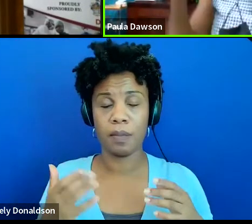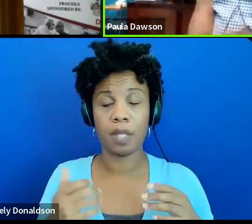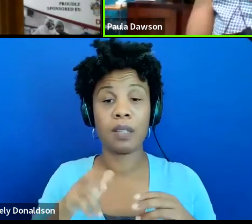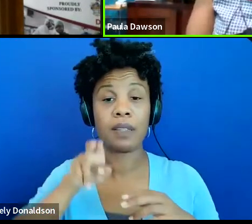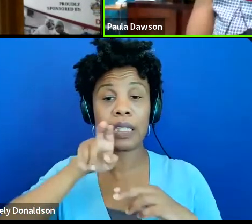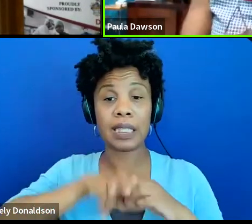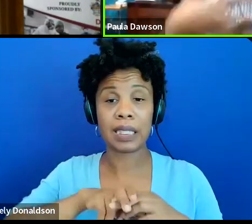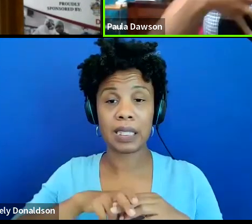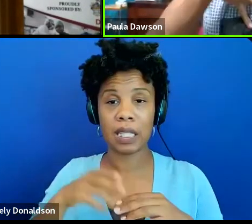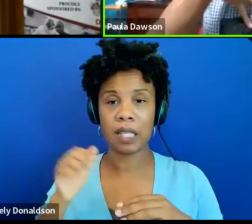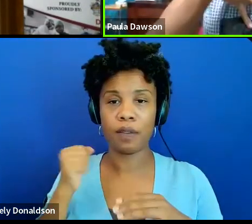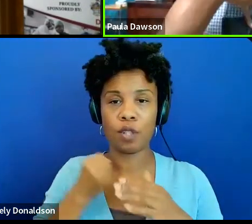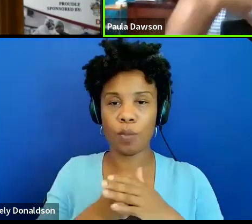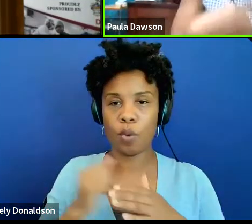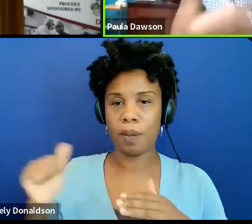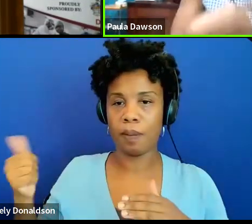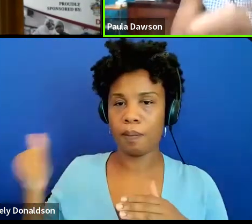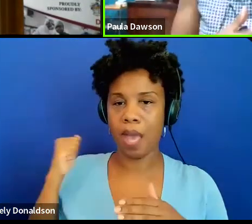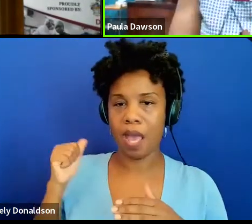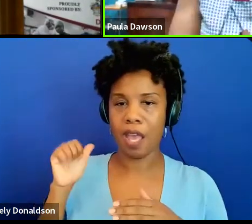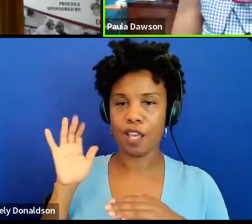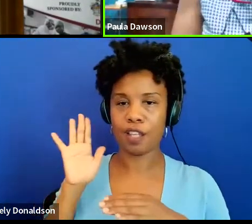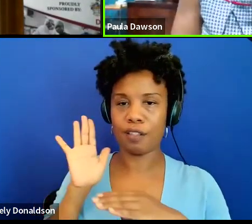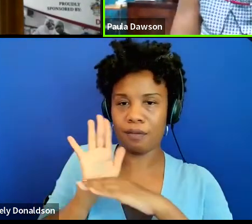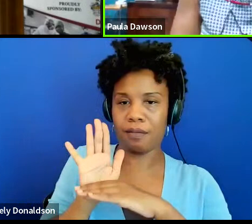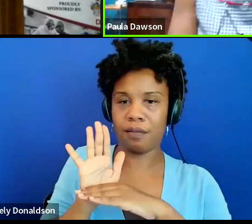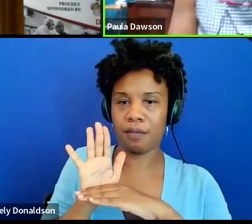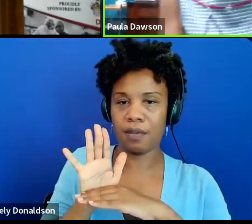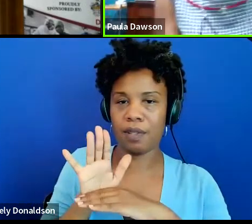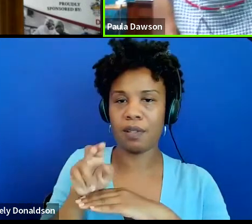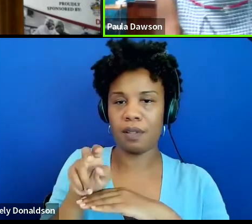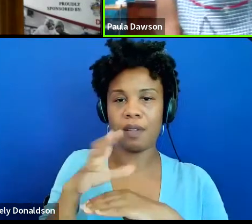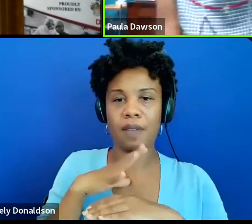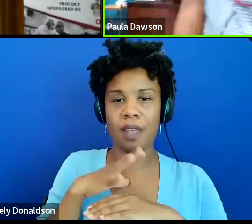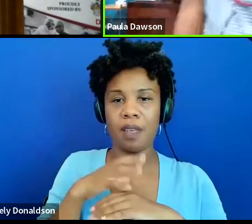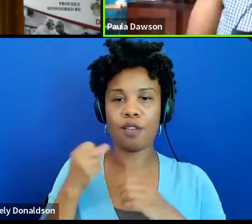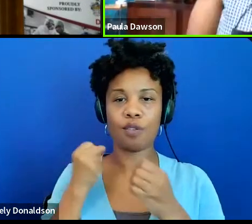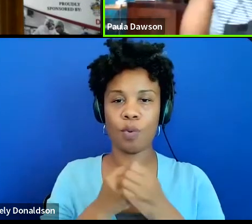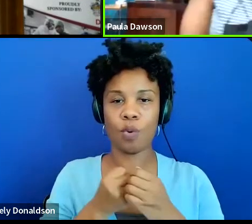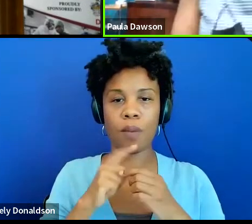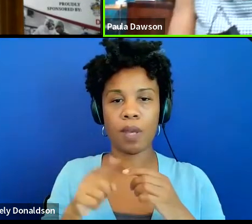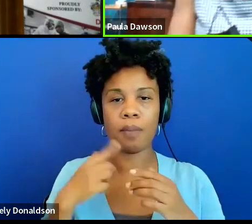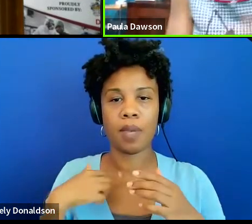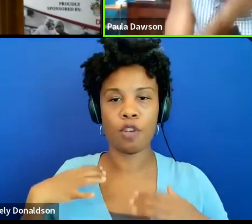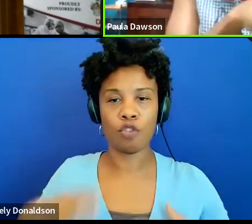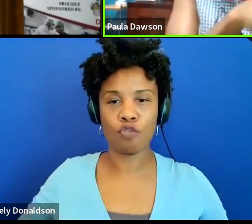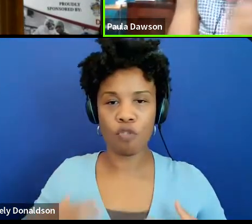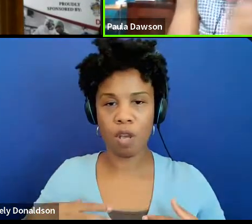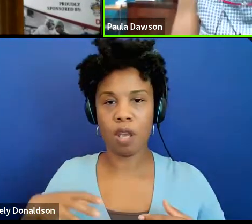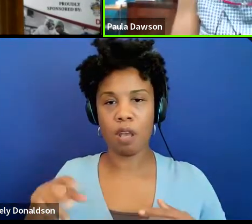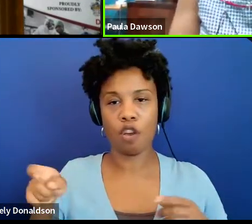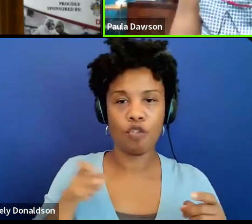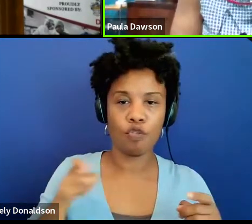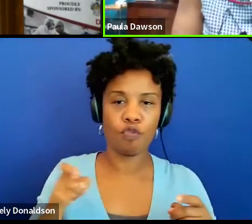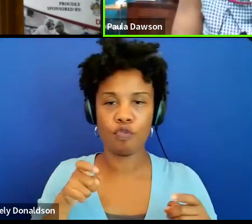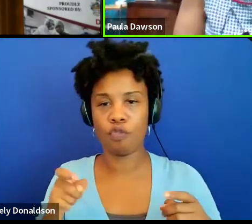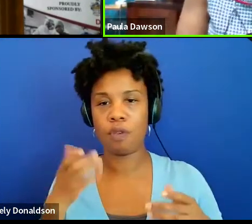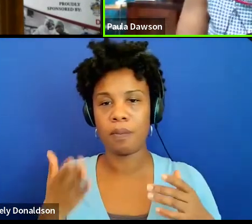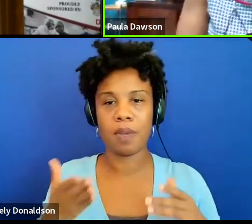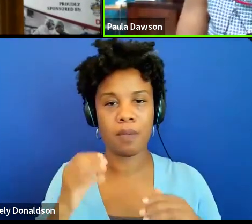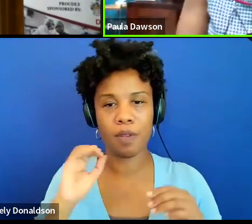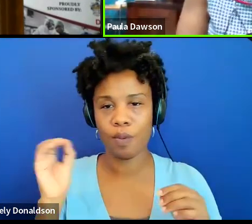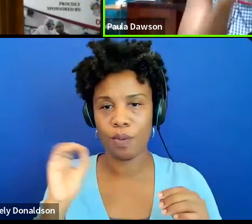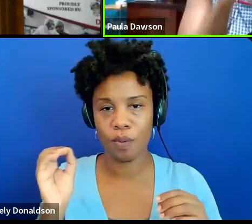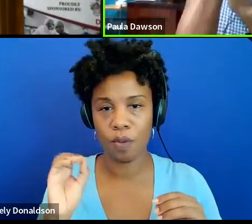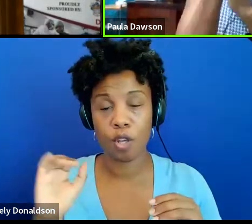of the back of the chair. It's probably a matter of her trunk control. She doesn't have good trunk control. In addition to that, it might be